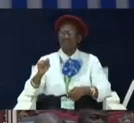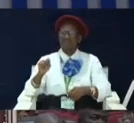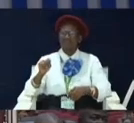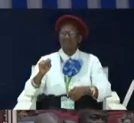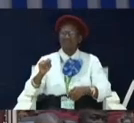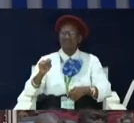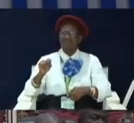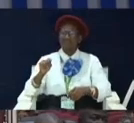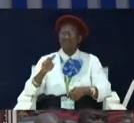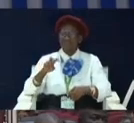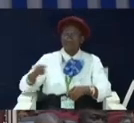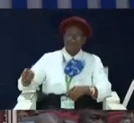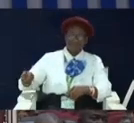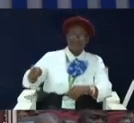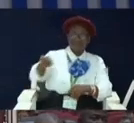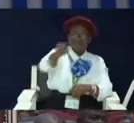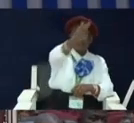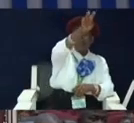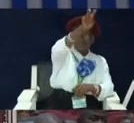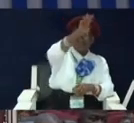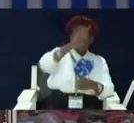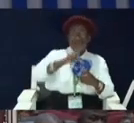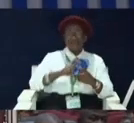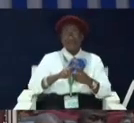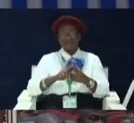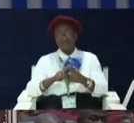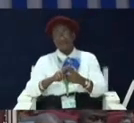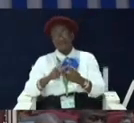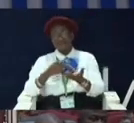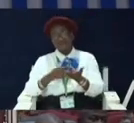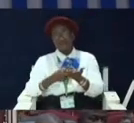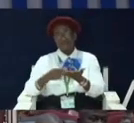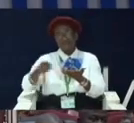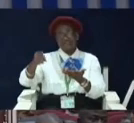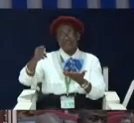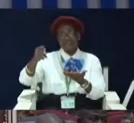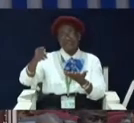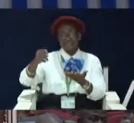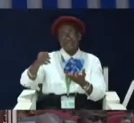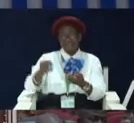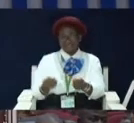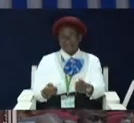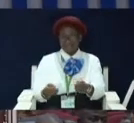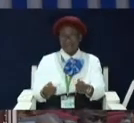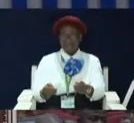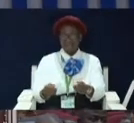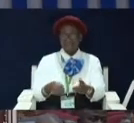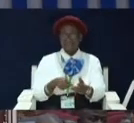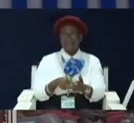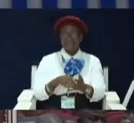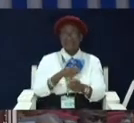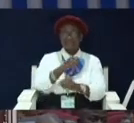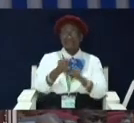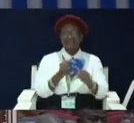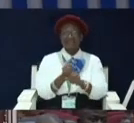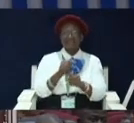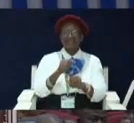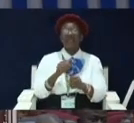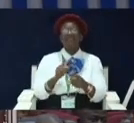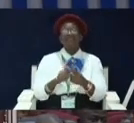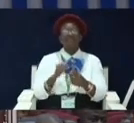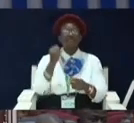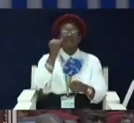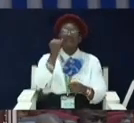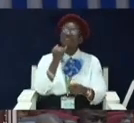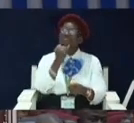pilgrimage to the Holy Land this year. Mo fẹ́ràn wa létí ìrìnàjò lọ sí ilẹ̀ mímọ́ Jerusalem ní ọdún yìí.